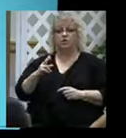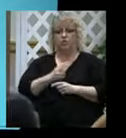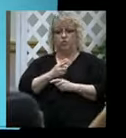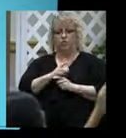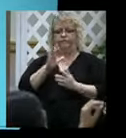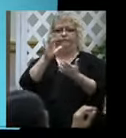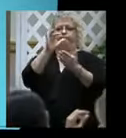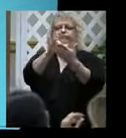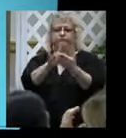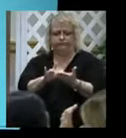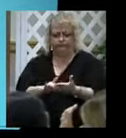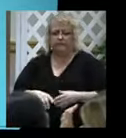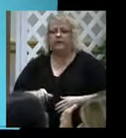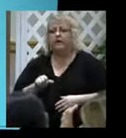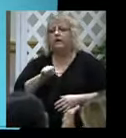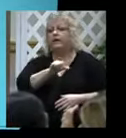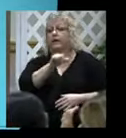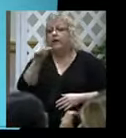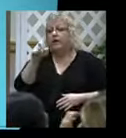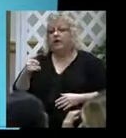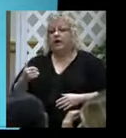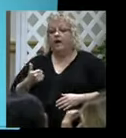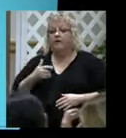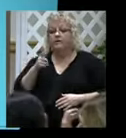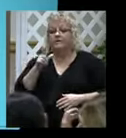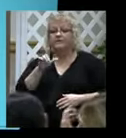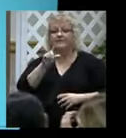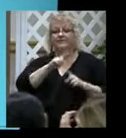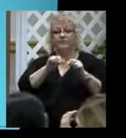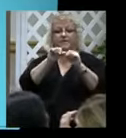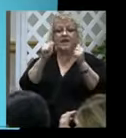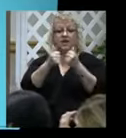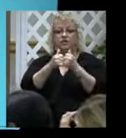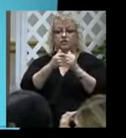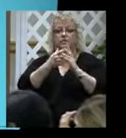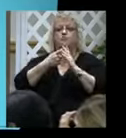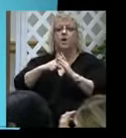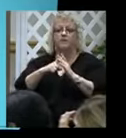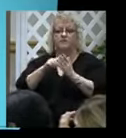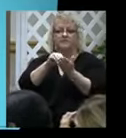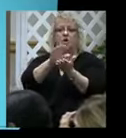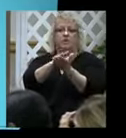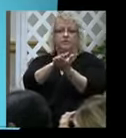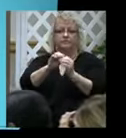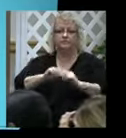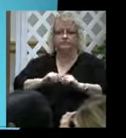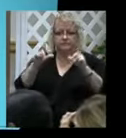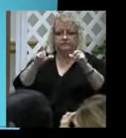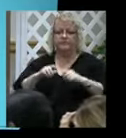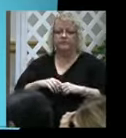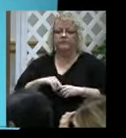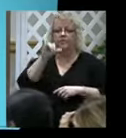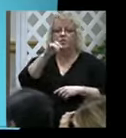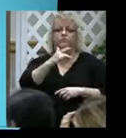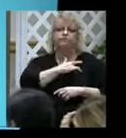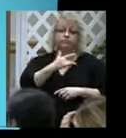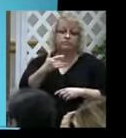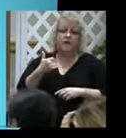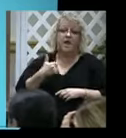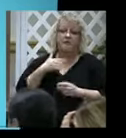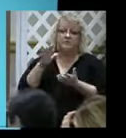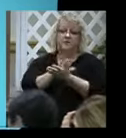you also want to have a place that you have these agency-prompted documents. So again, those instances when you have